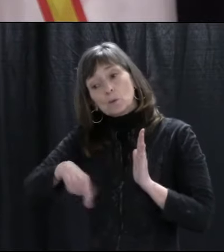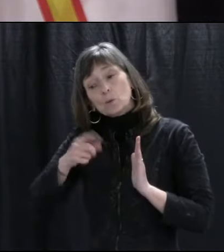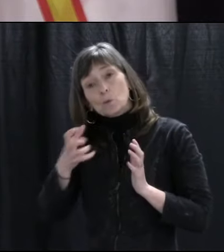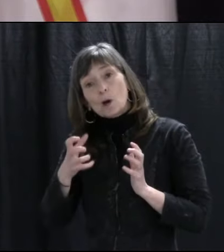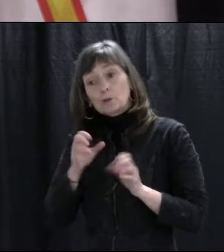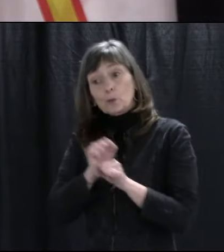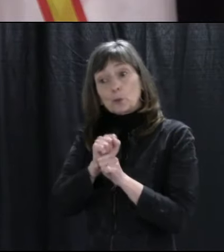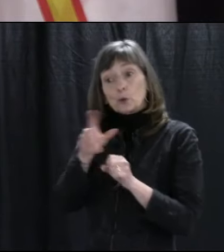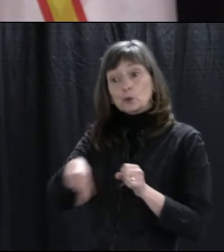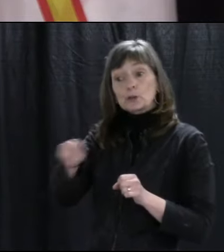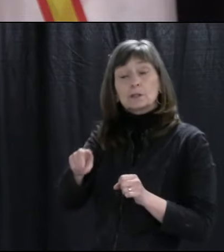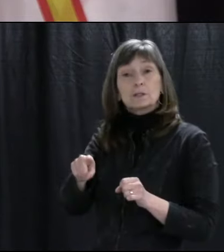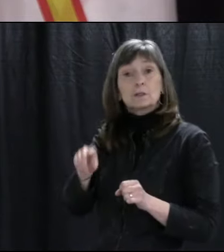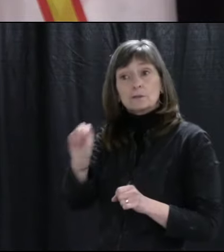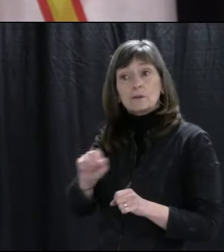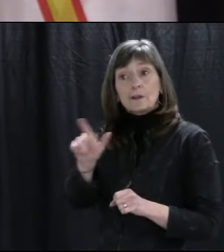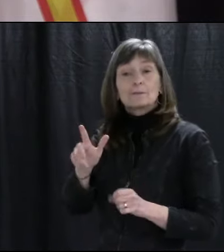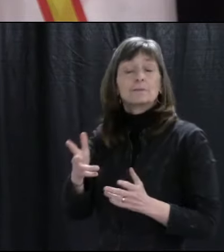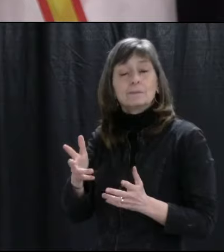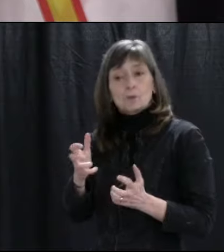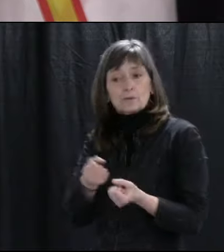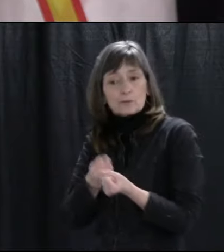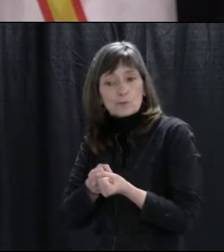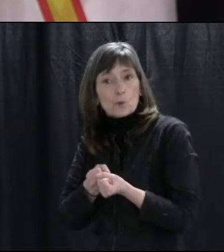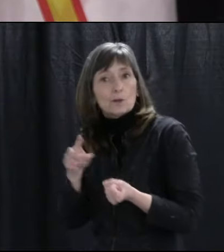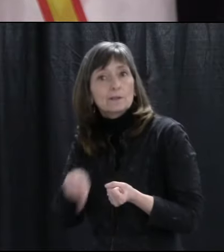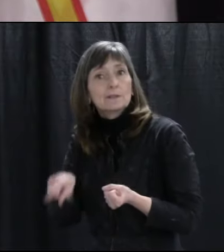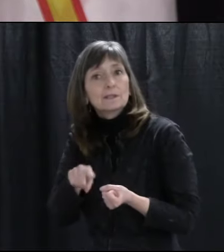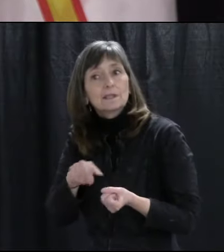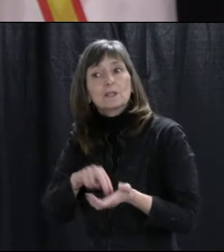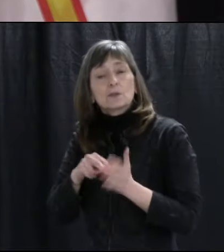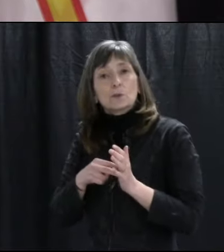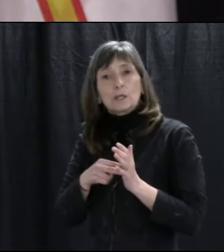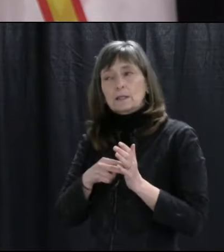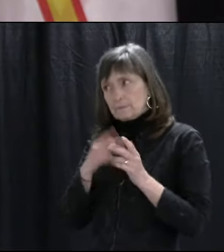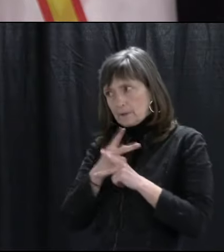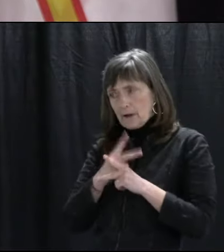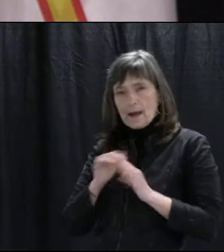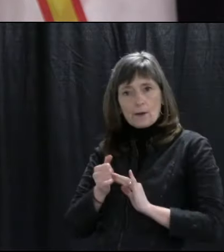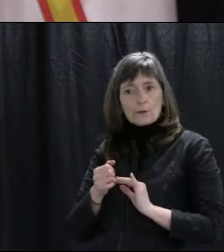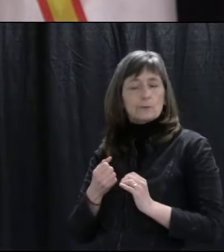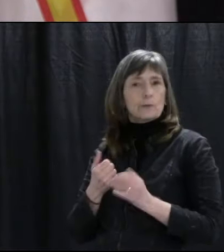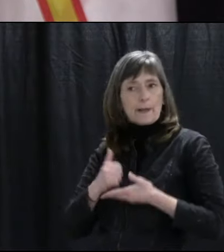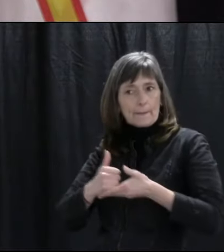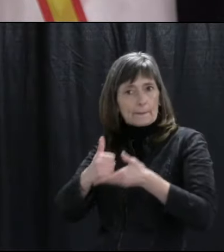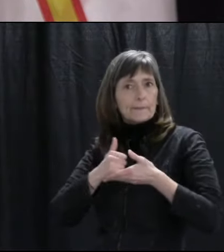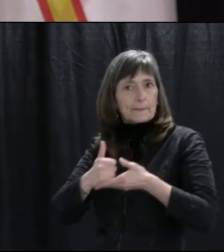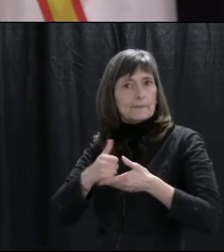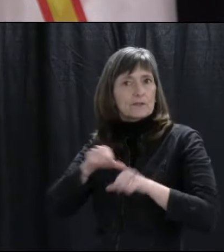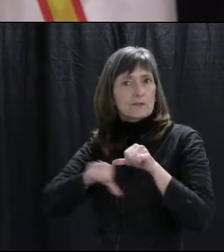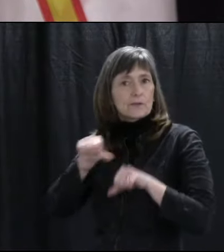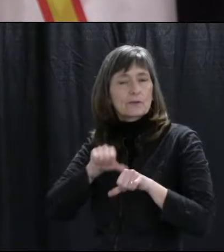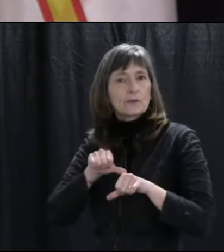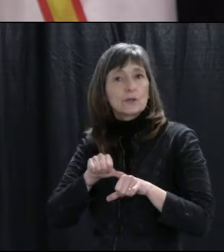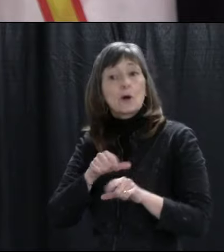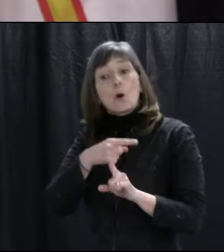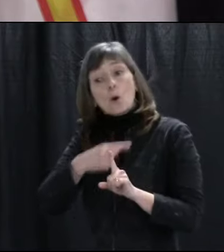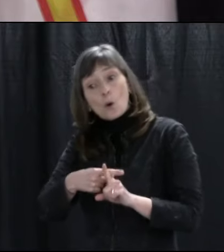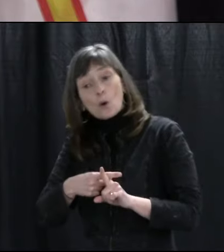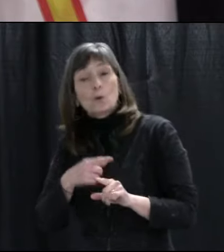as we navigate our way through COVID-19 together. This is to help prevent the spread of COVID-19 virus during